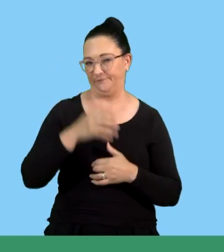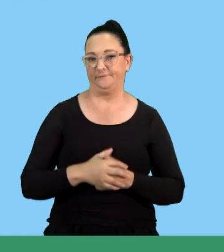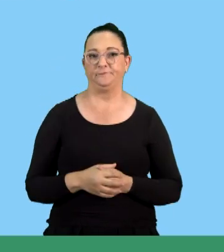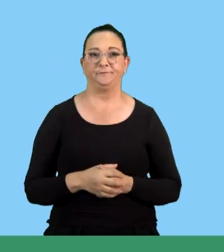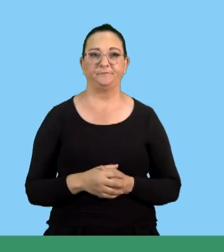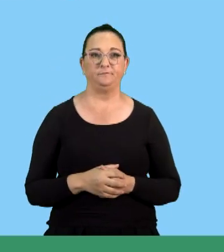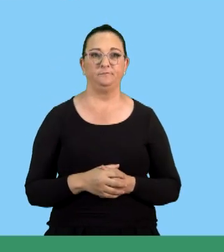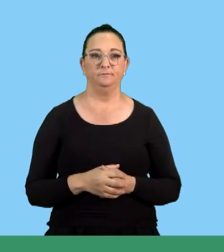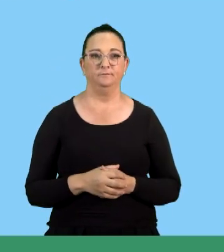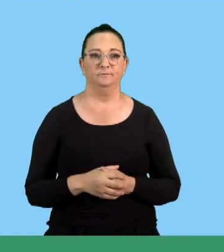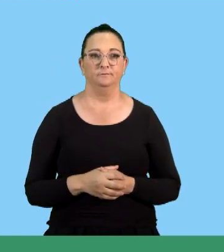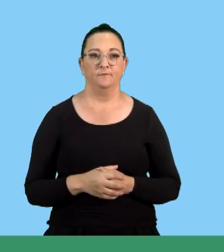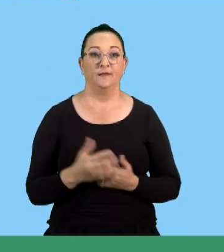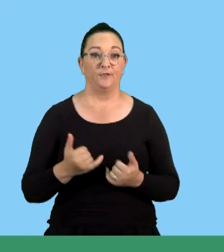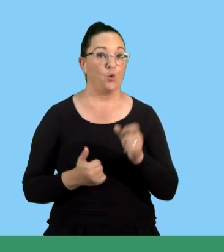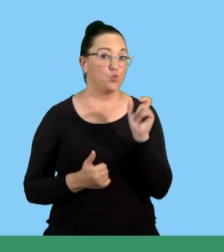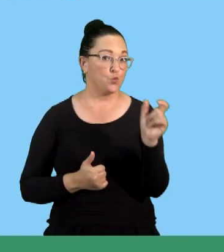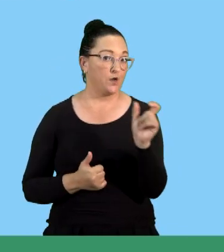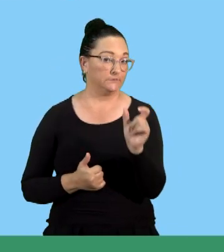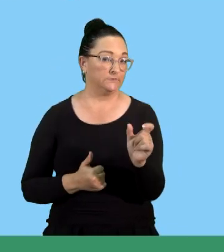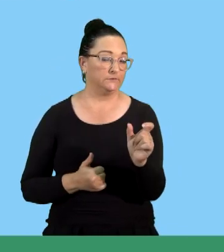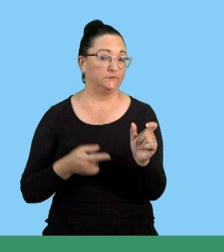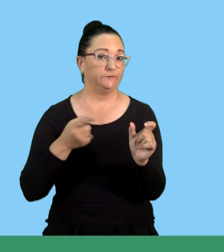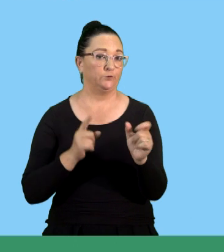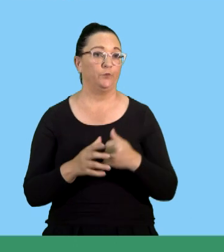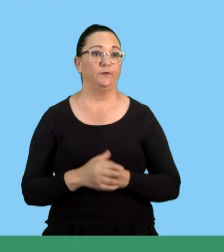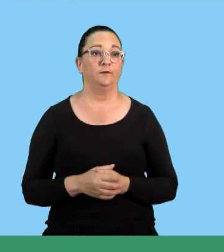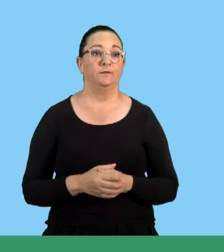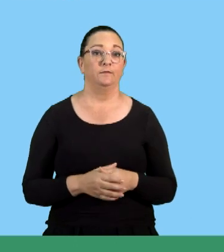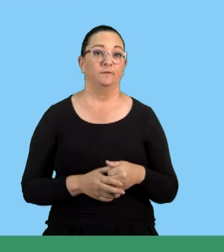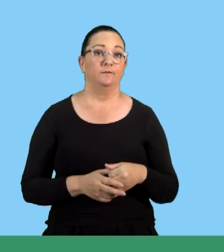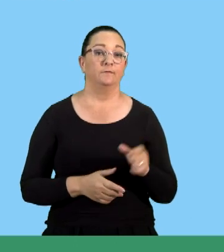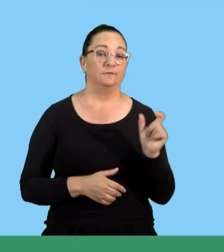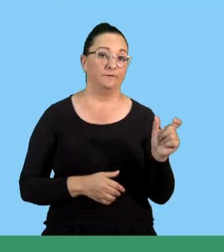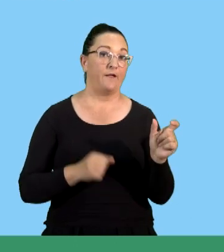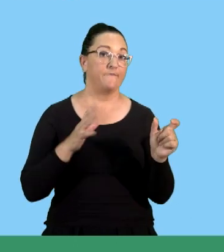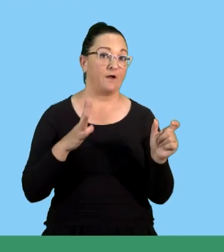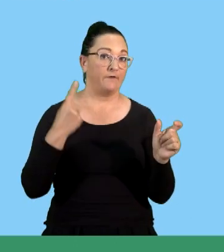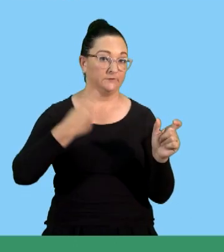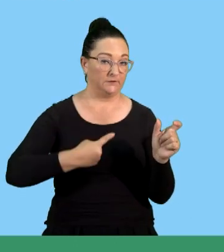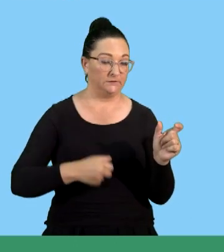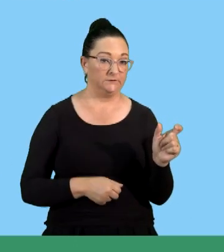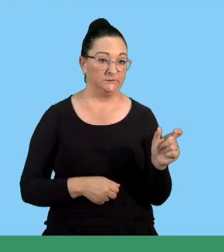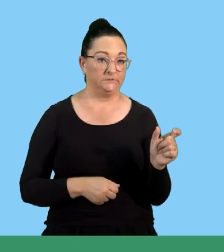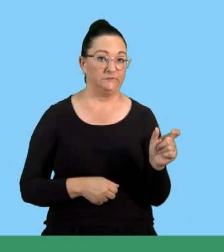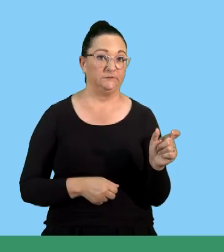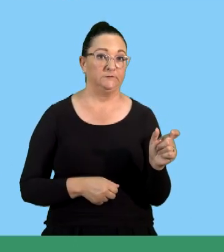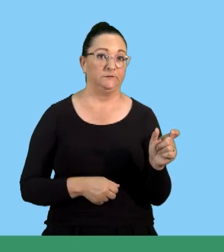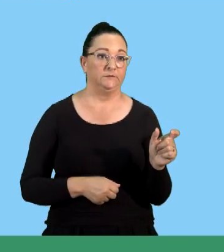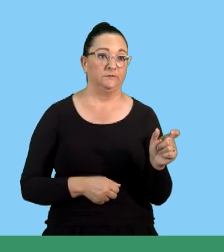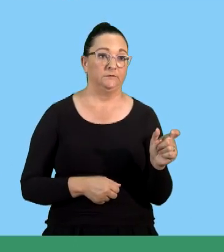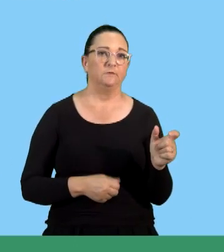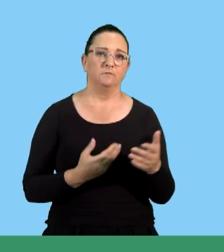is also another keyword, or we've got keywords rather. So you are given 5 days, even though you have, maybe you can